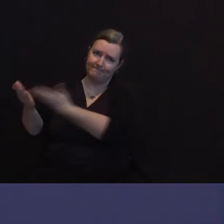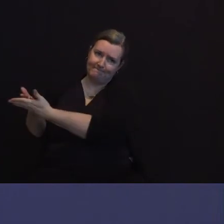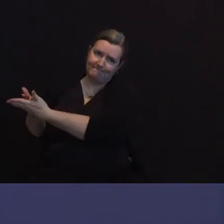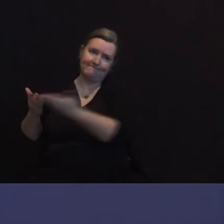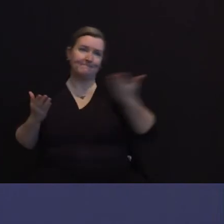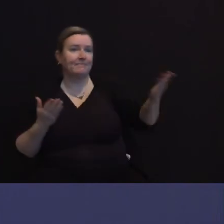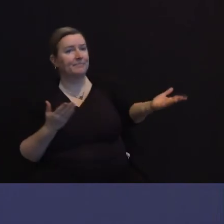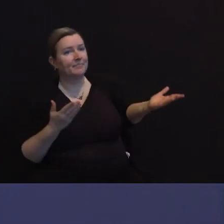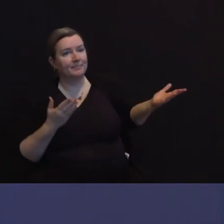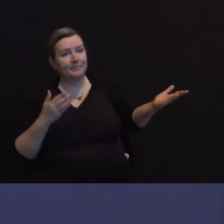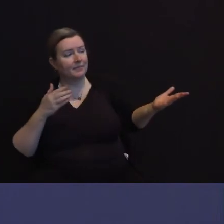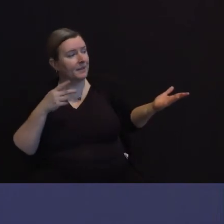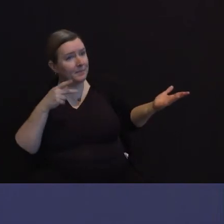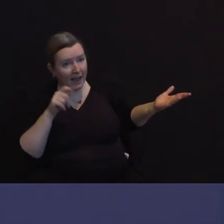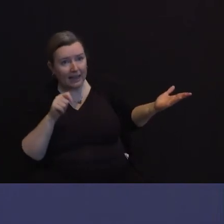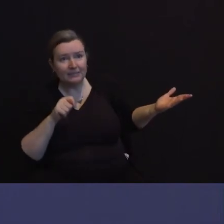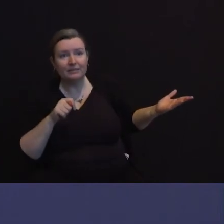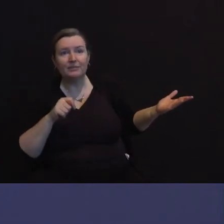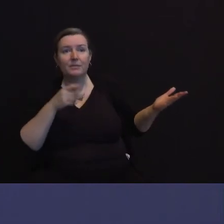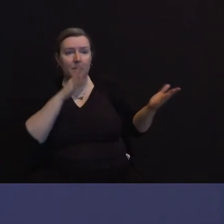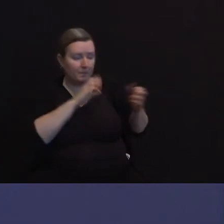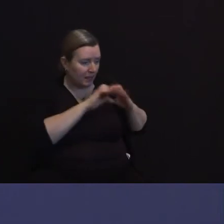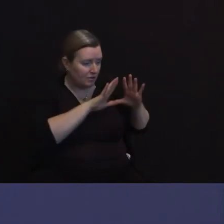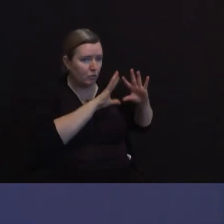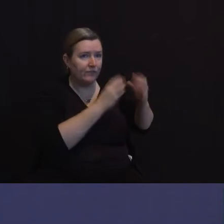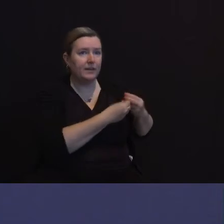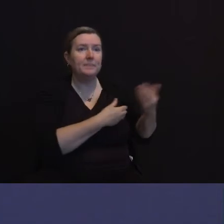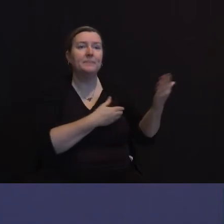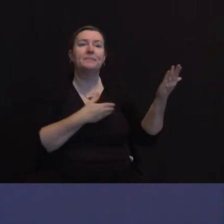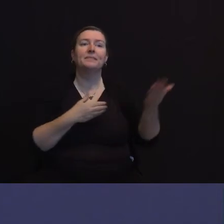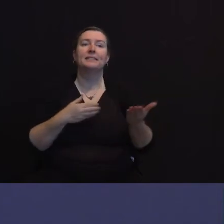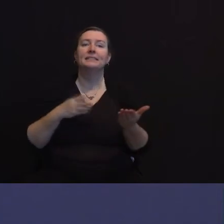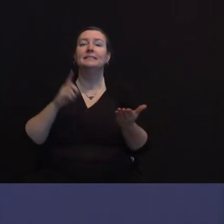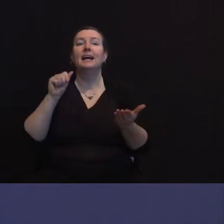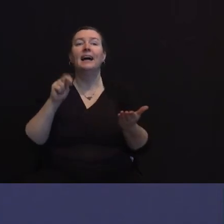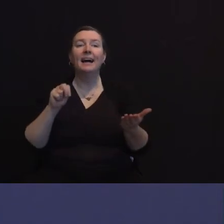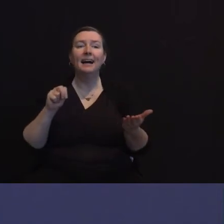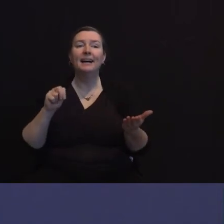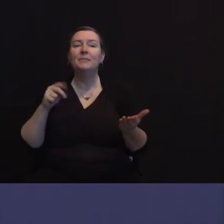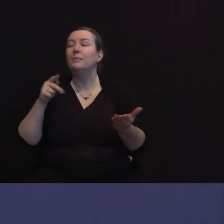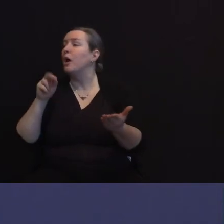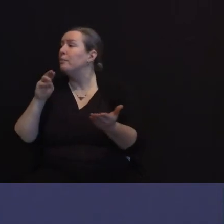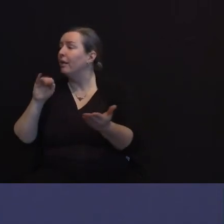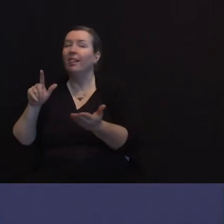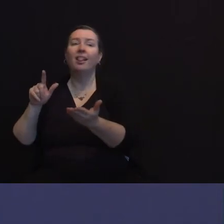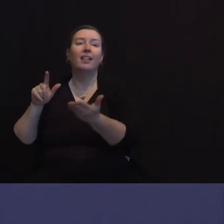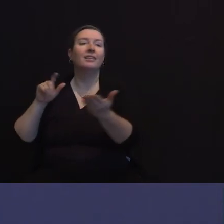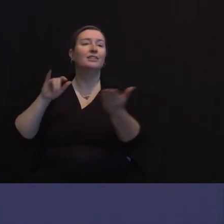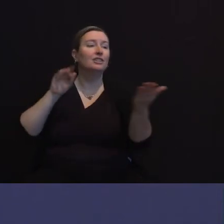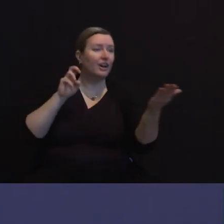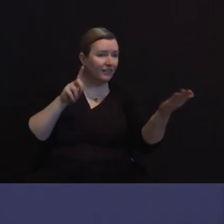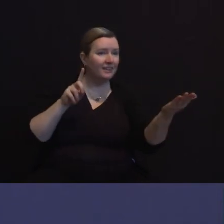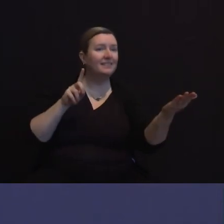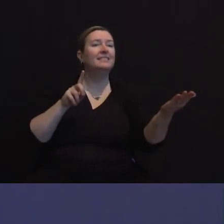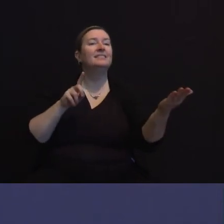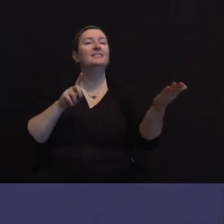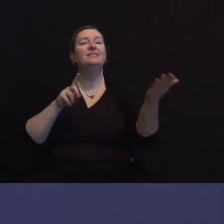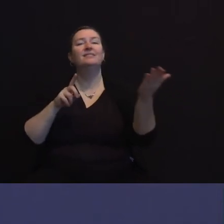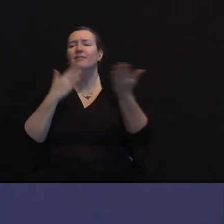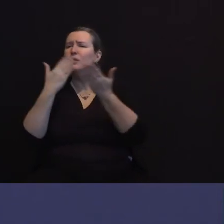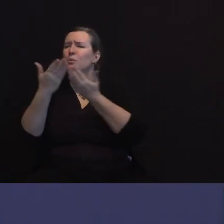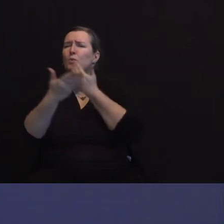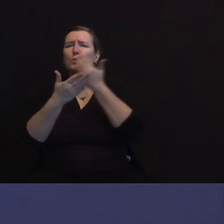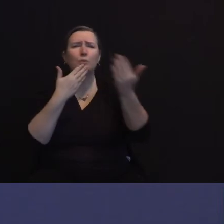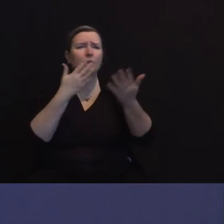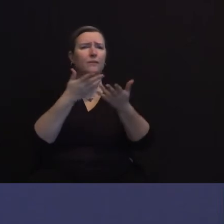Jared, Parimal, Dan. Again, folks, I guess patience, we ask you for that, and we understand why there's a